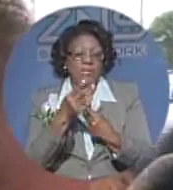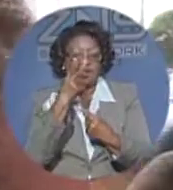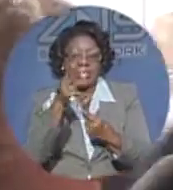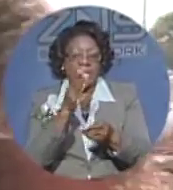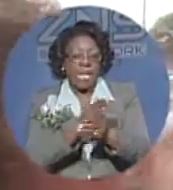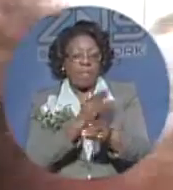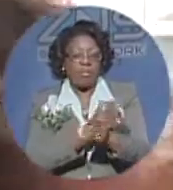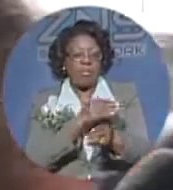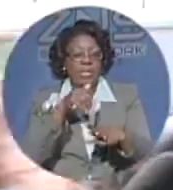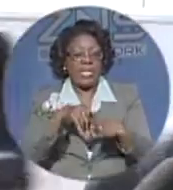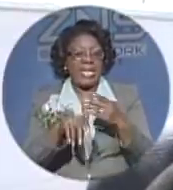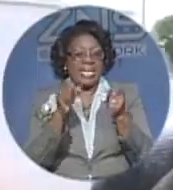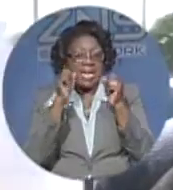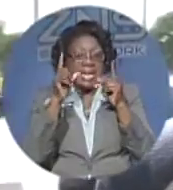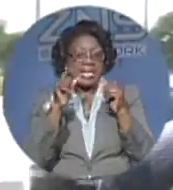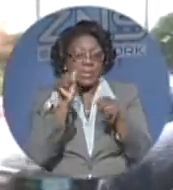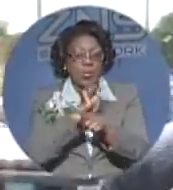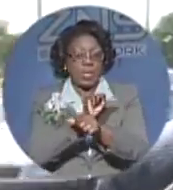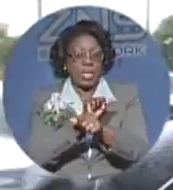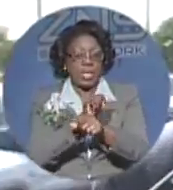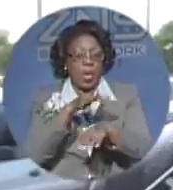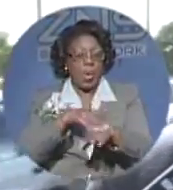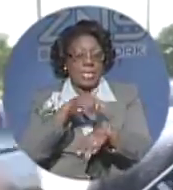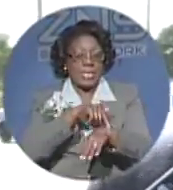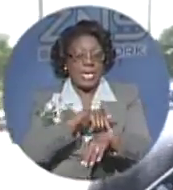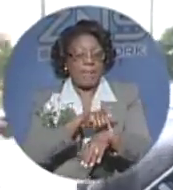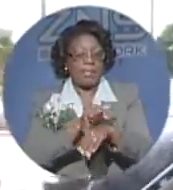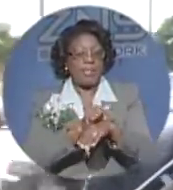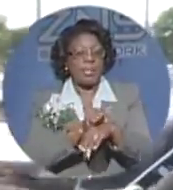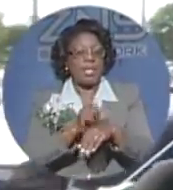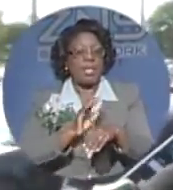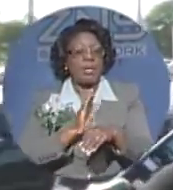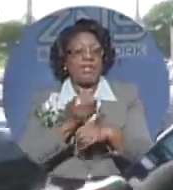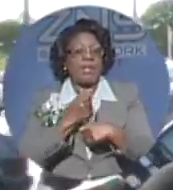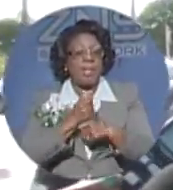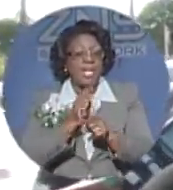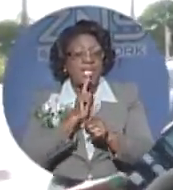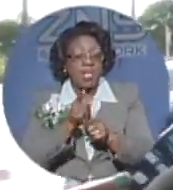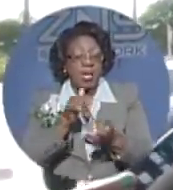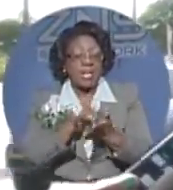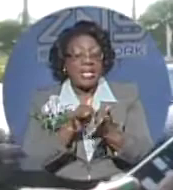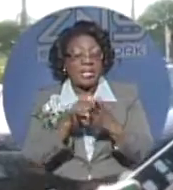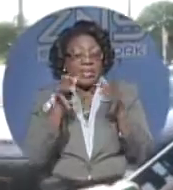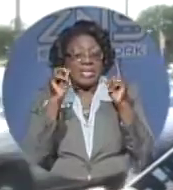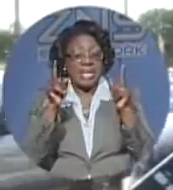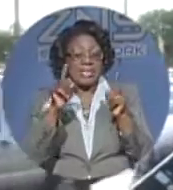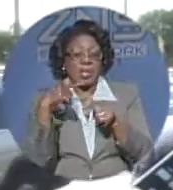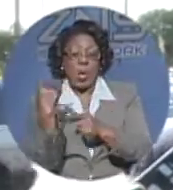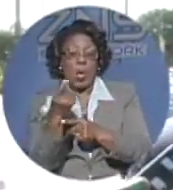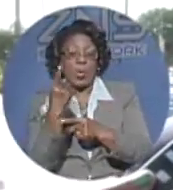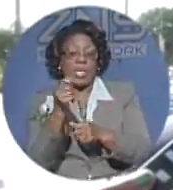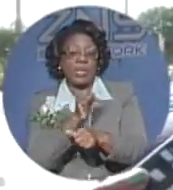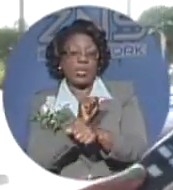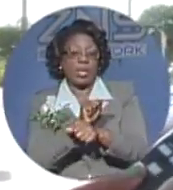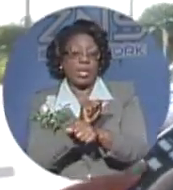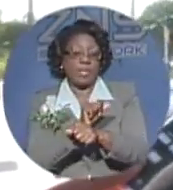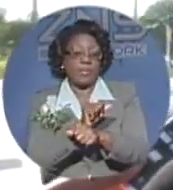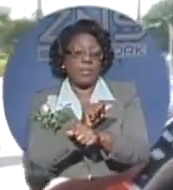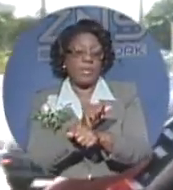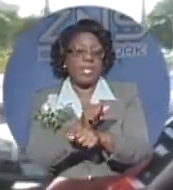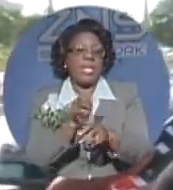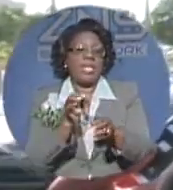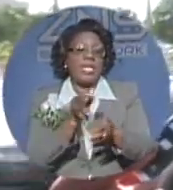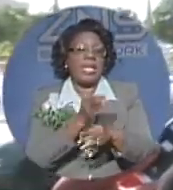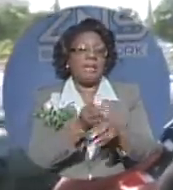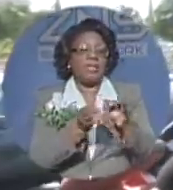invest in short order in terms of the replacement, because the fixtures, the infrastructure